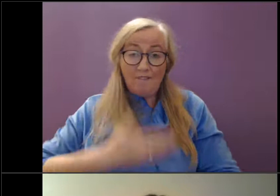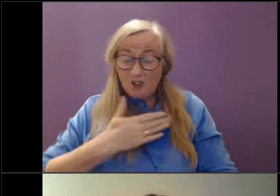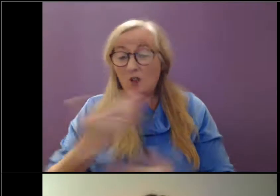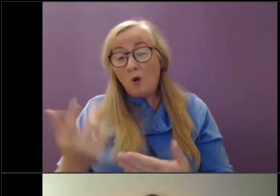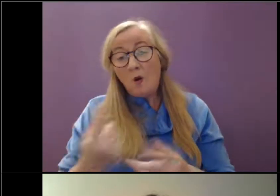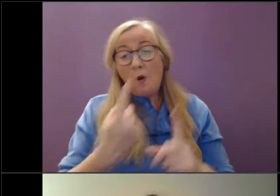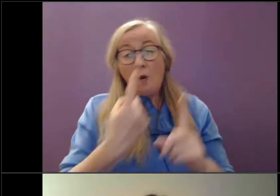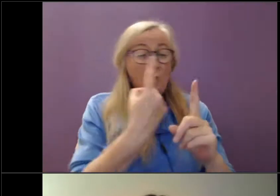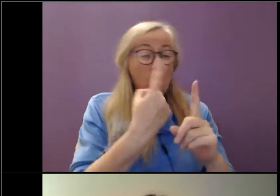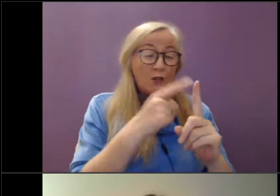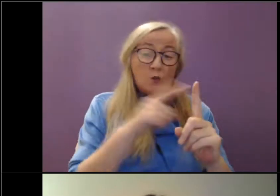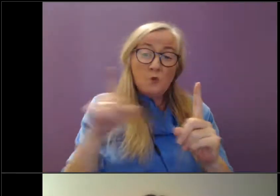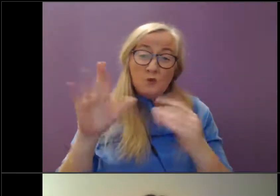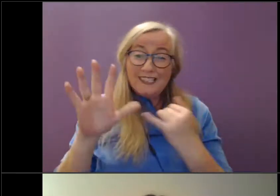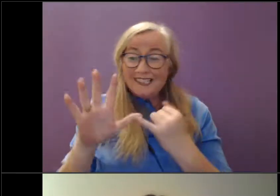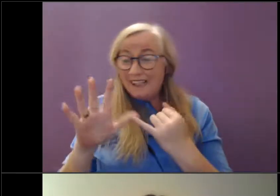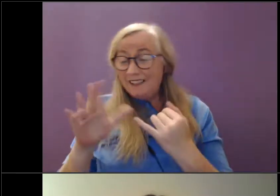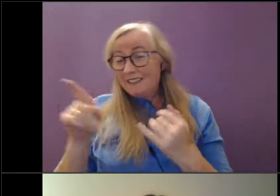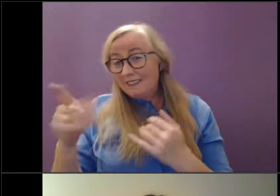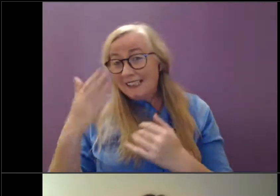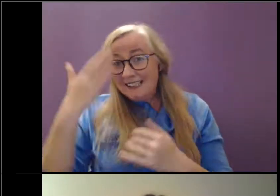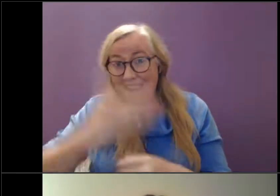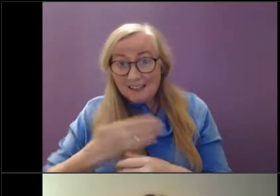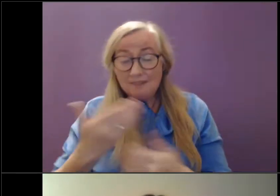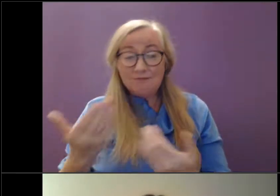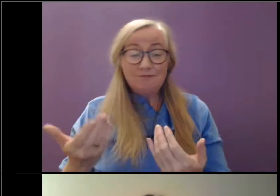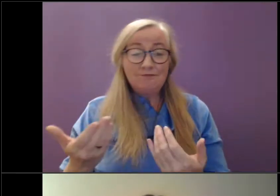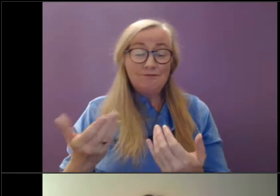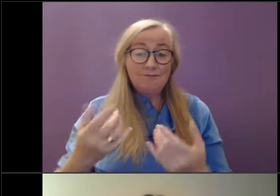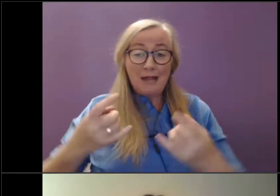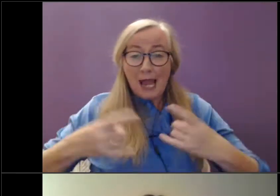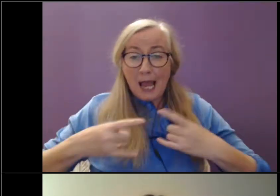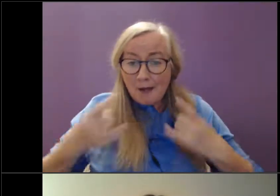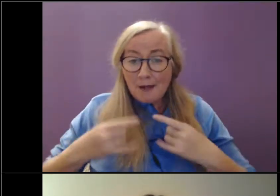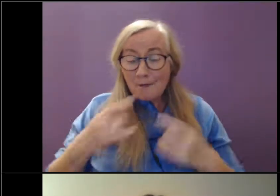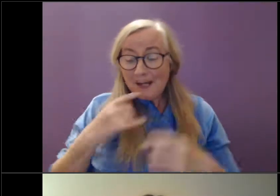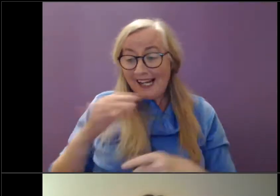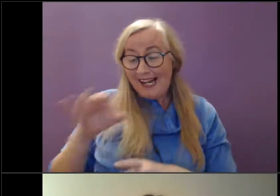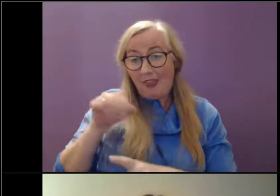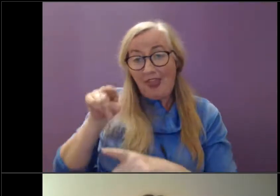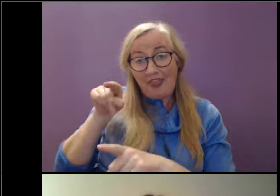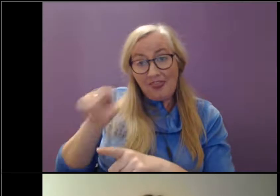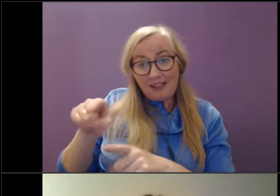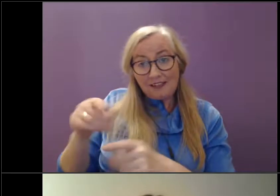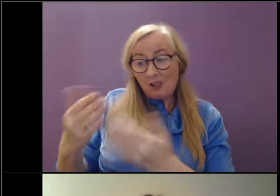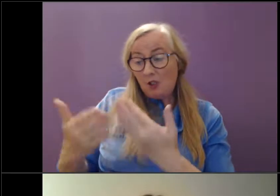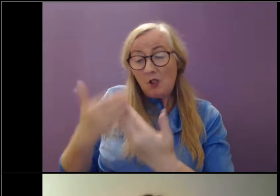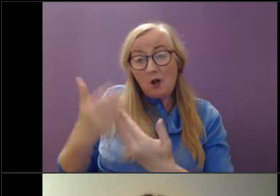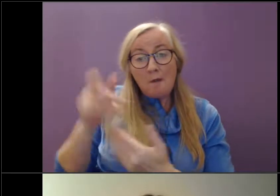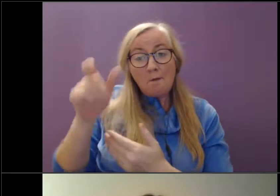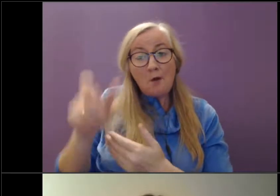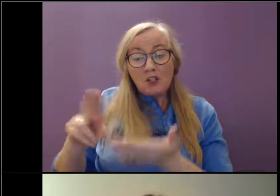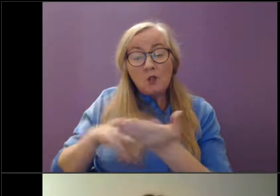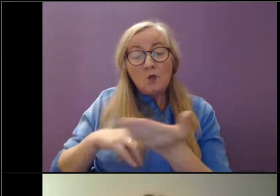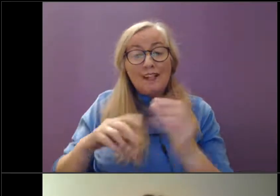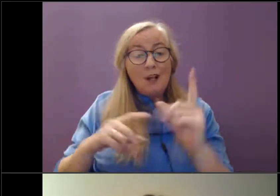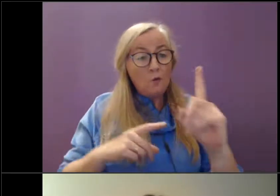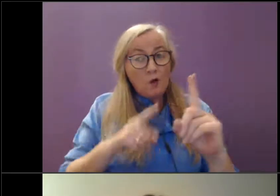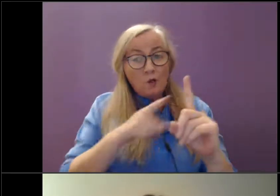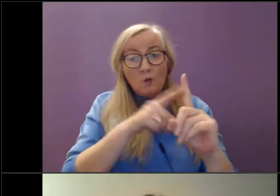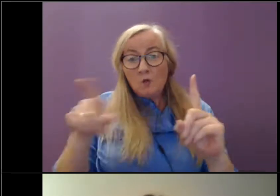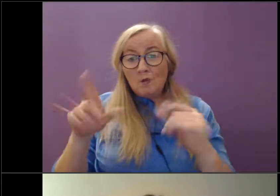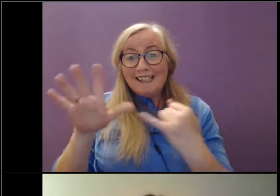How sad are you? How unhappy are you? How, you know, to get the young person to use even a scale sometimes can be easier for them